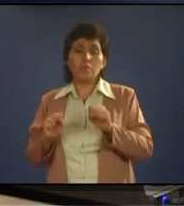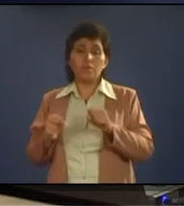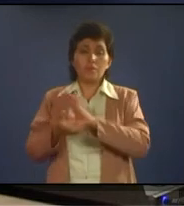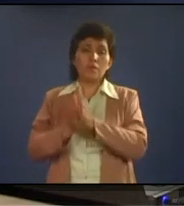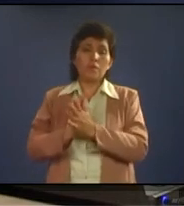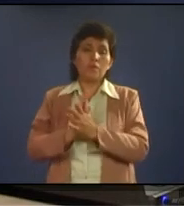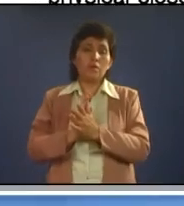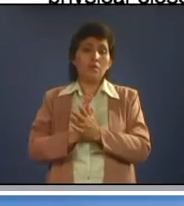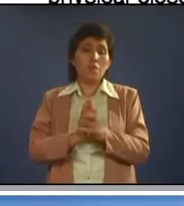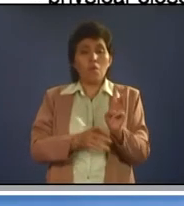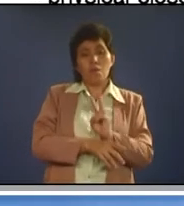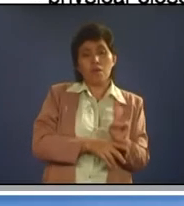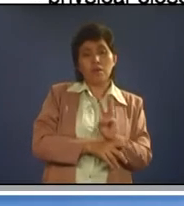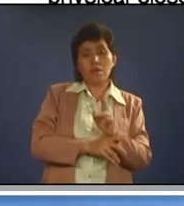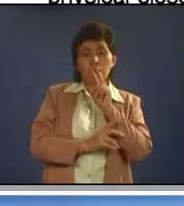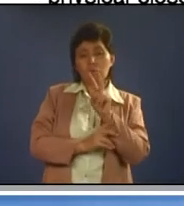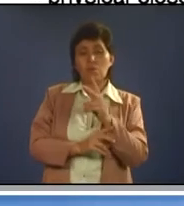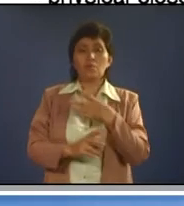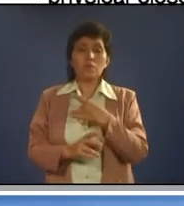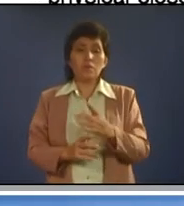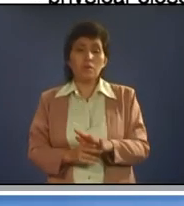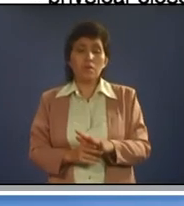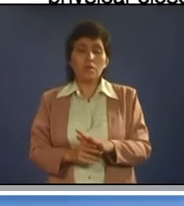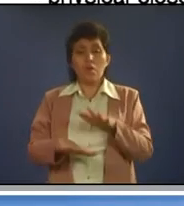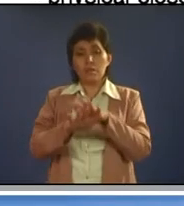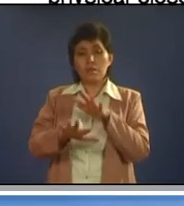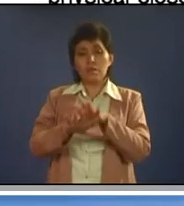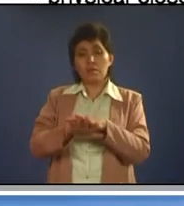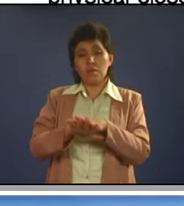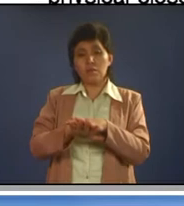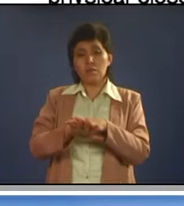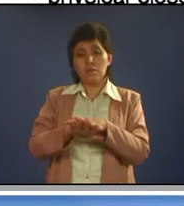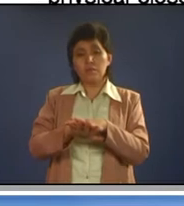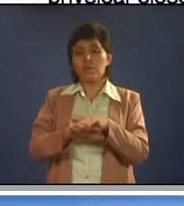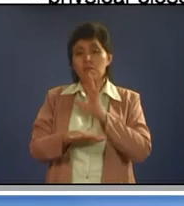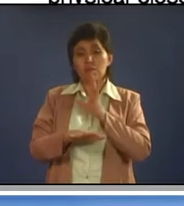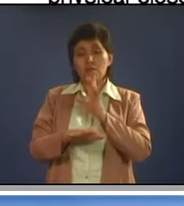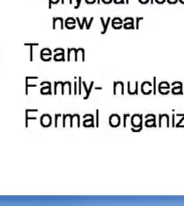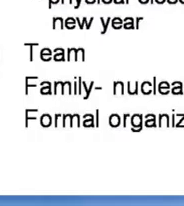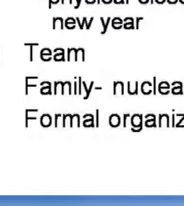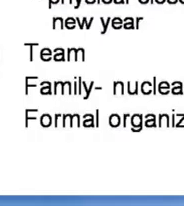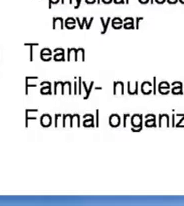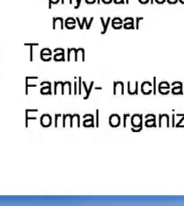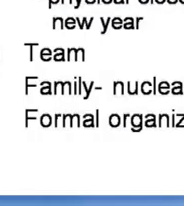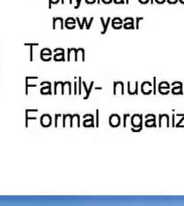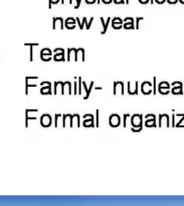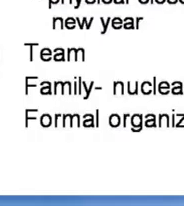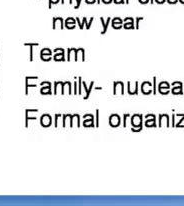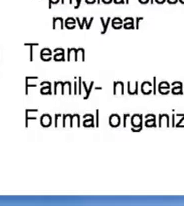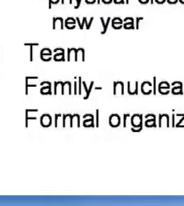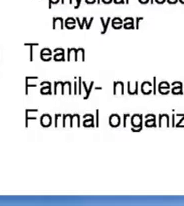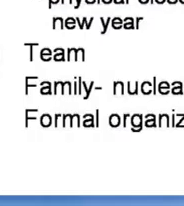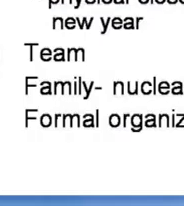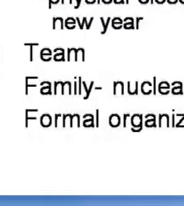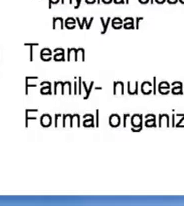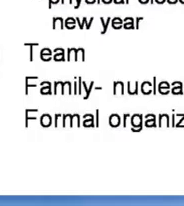a cinema audience or watching football, and also the crowd. Okay, the crowd, we've talked about that, and also the team. What team you